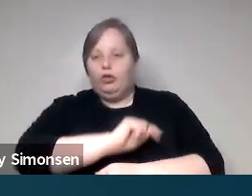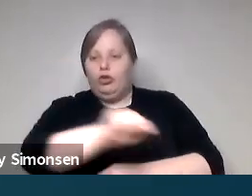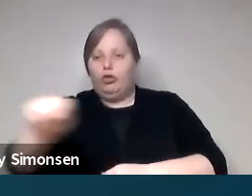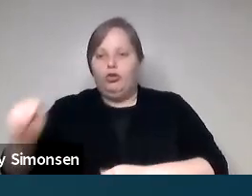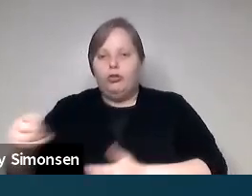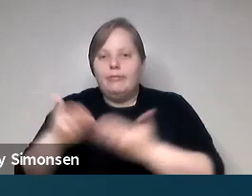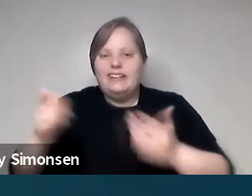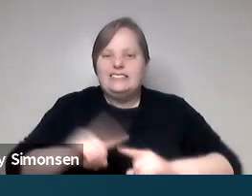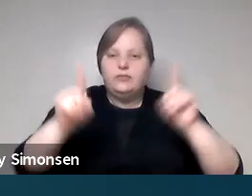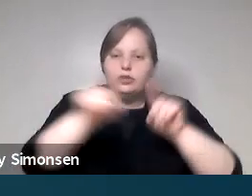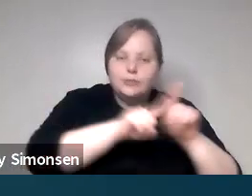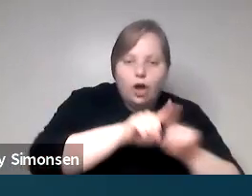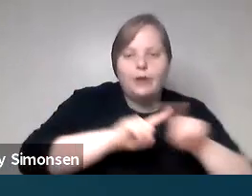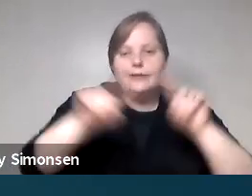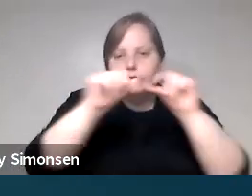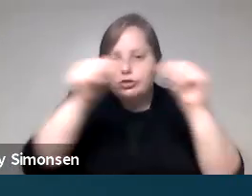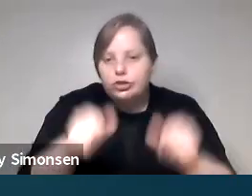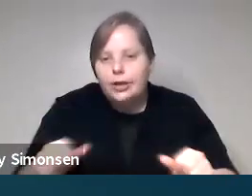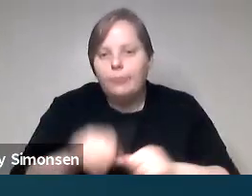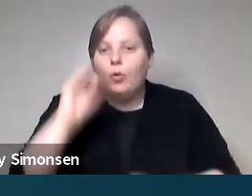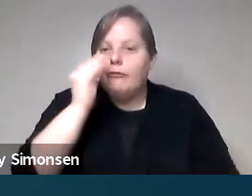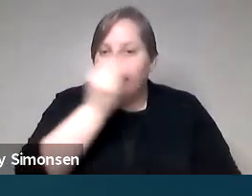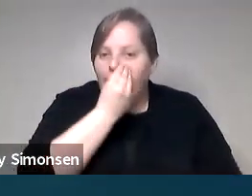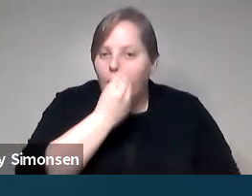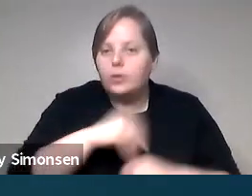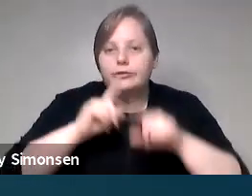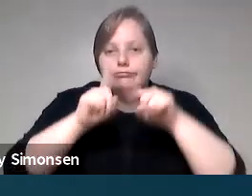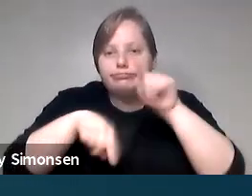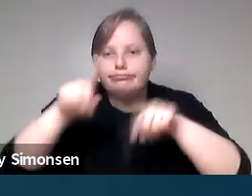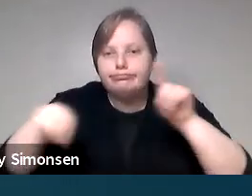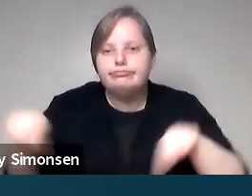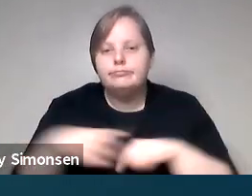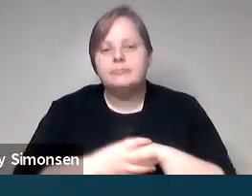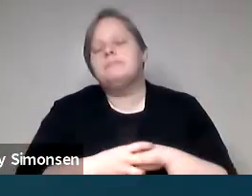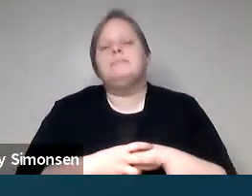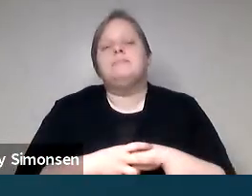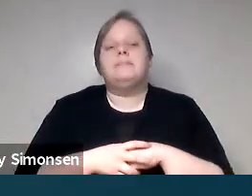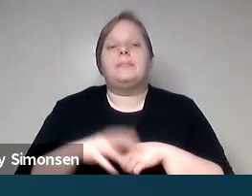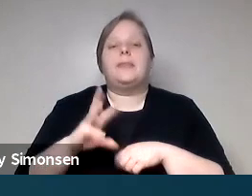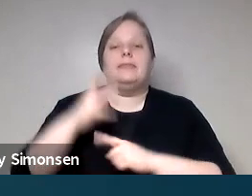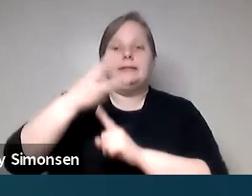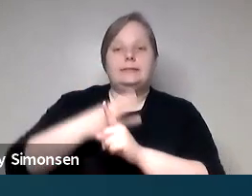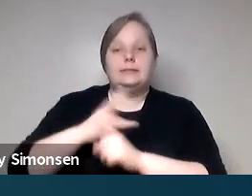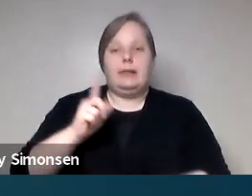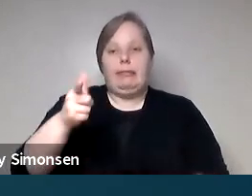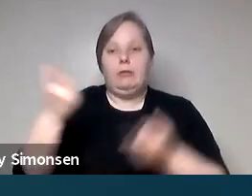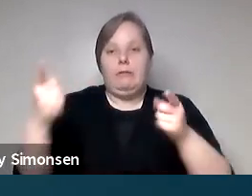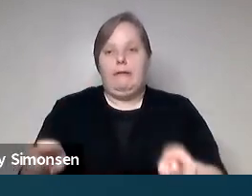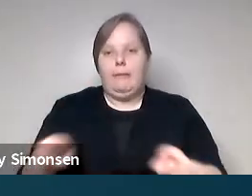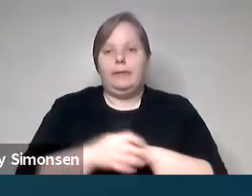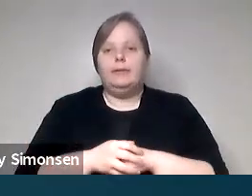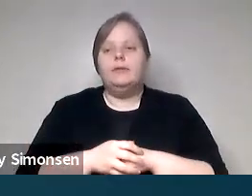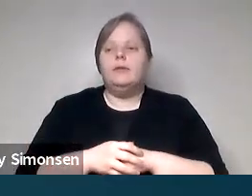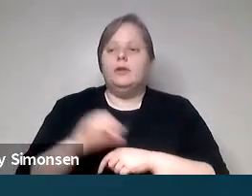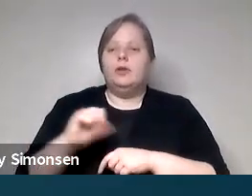different star with a different shape to it, or flower, excuse me. And then 6 months down the road, you pull out the